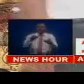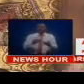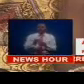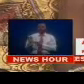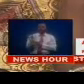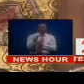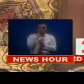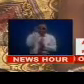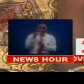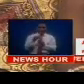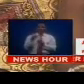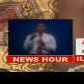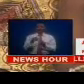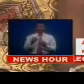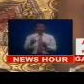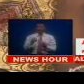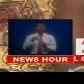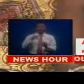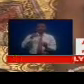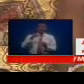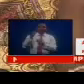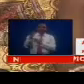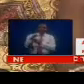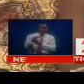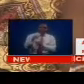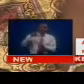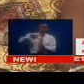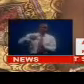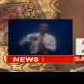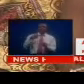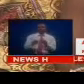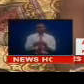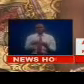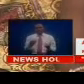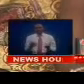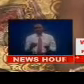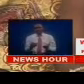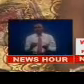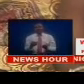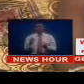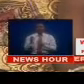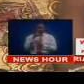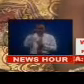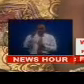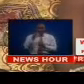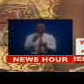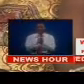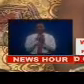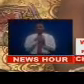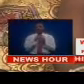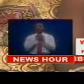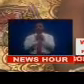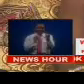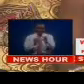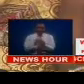ayama a farafo? And canka premise. O do baby no was one kaba. A farafo no was a minko. Was a minja one name Namdawasi.